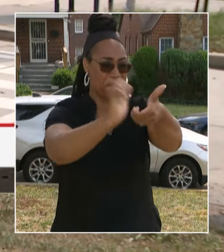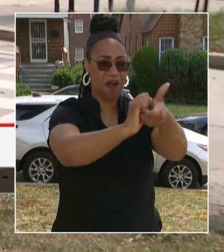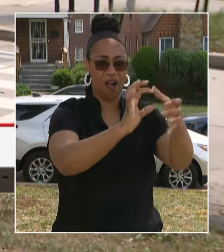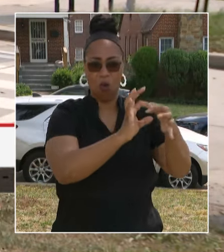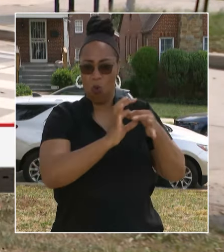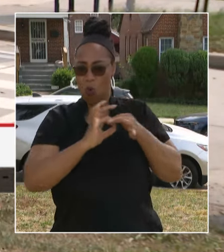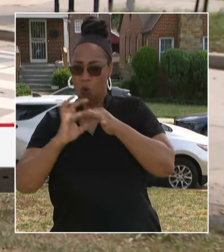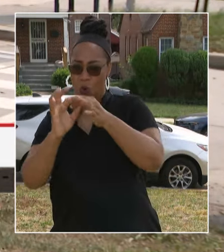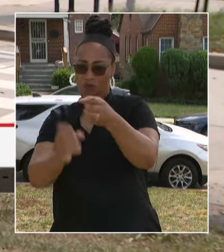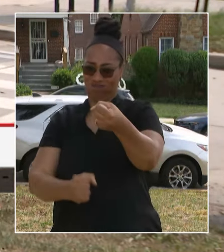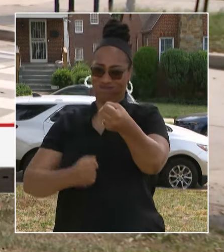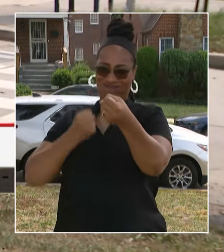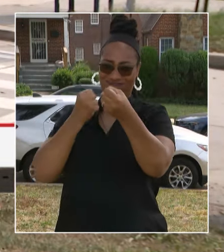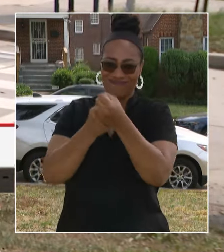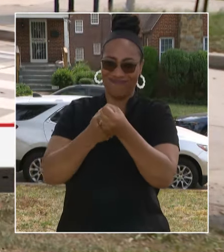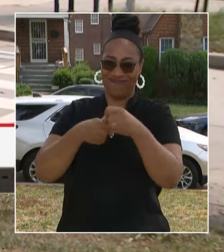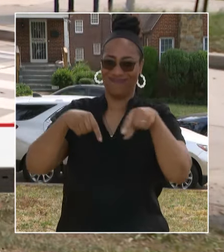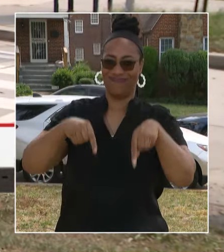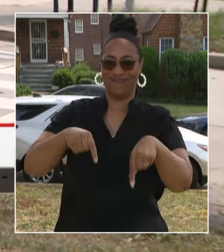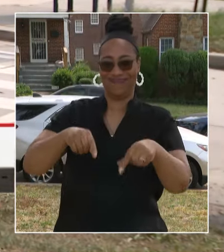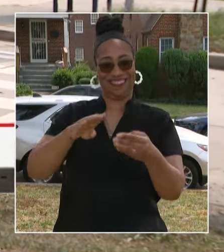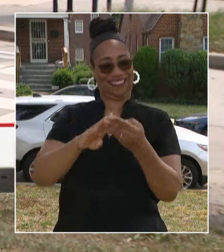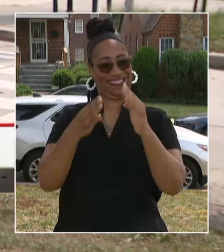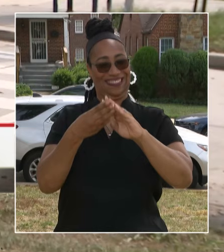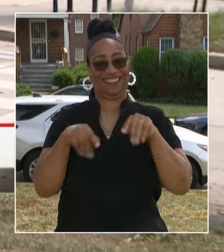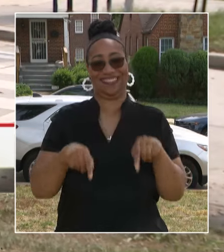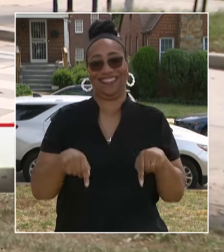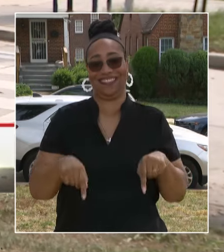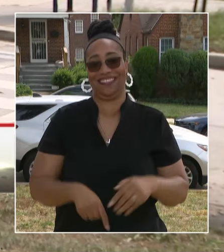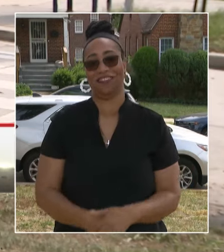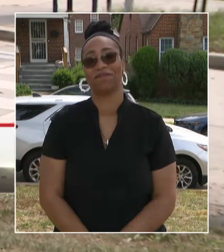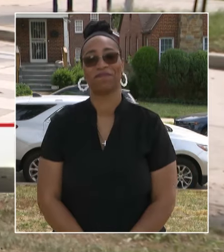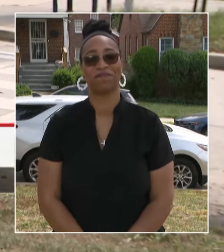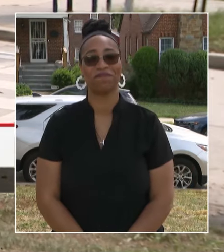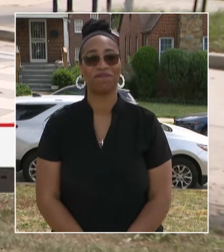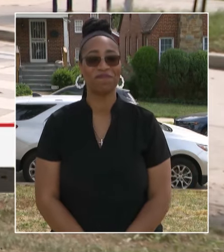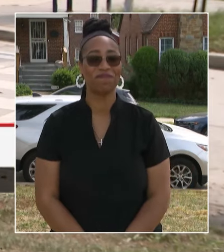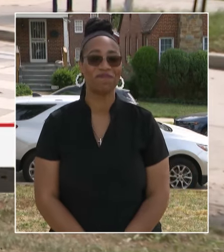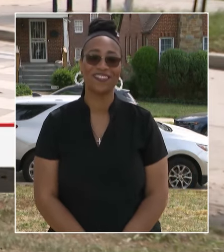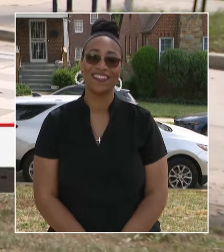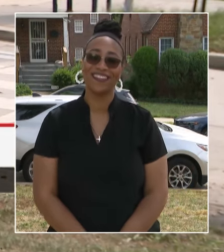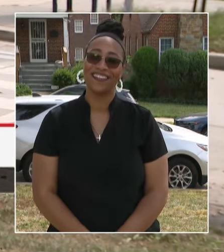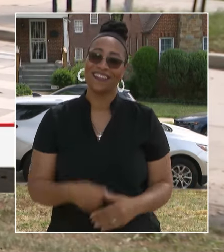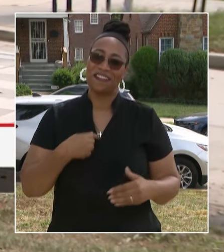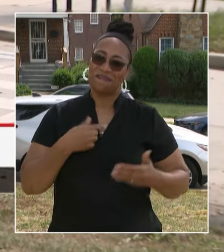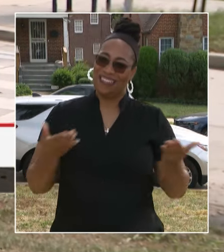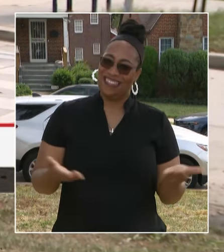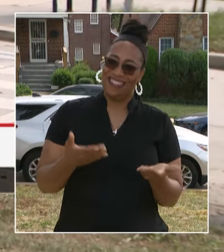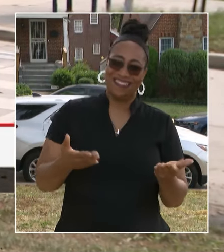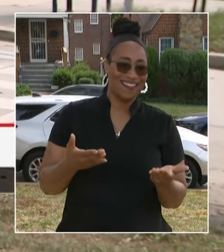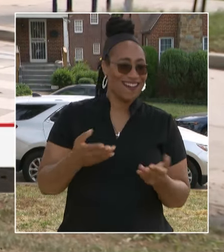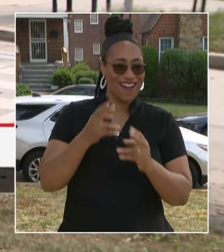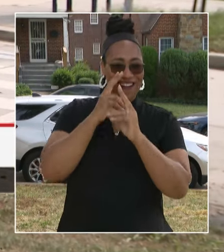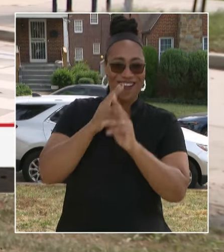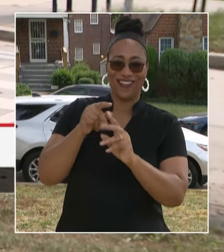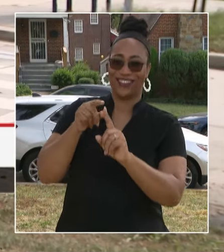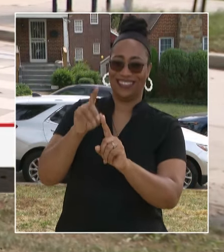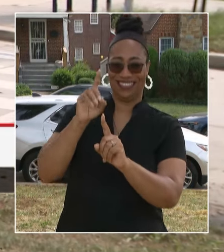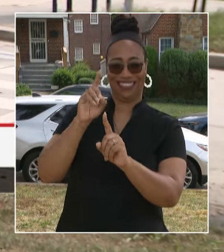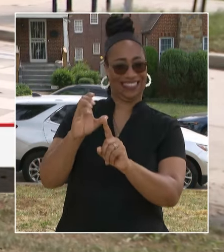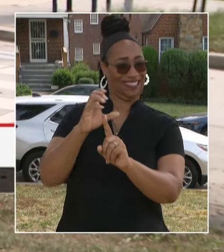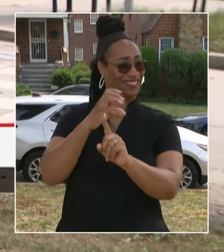today honoring a legend, not just a council member. One who loved this community, who worked in civic